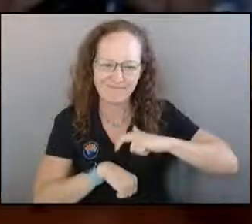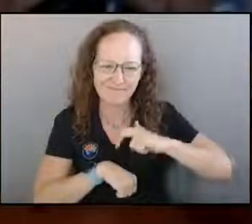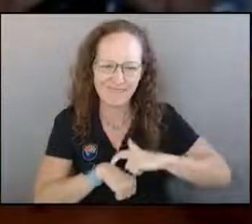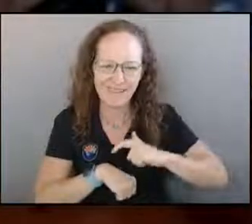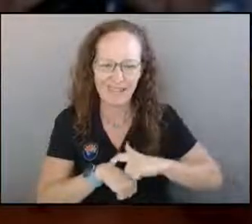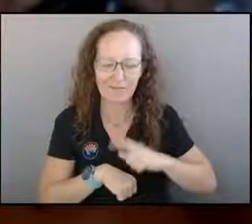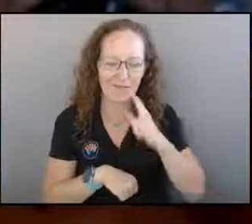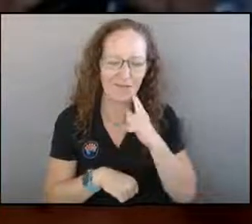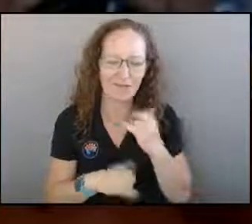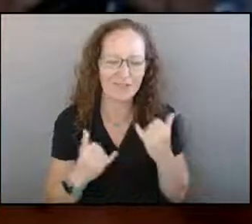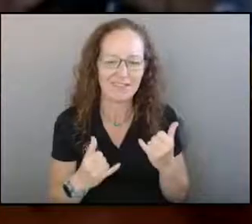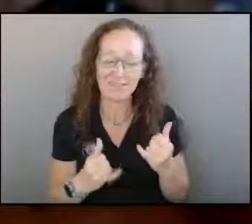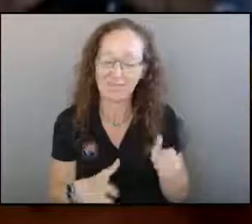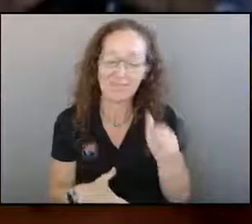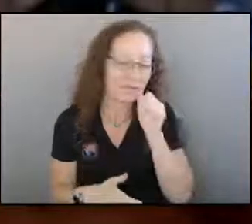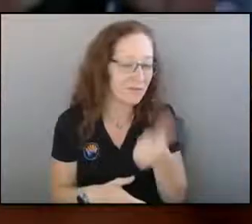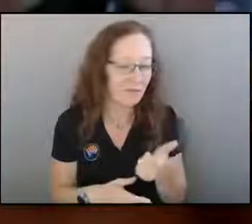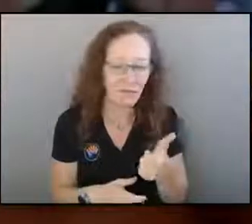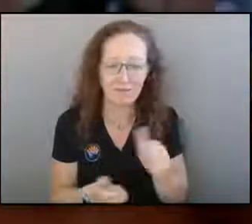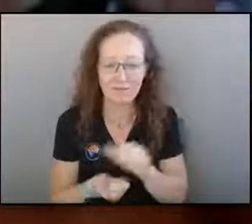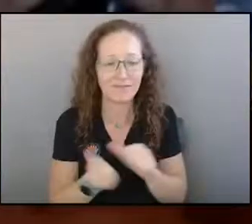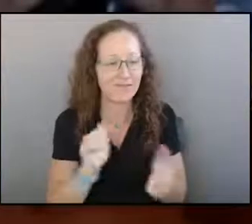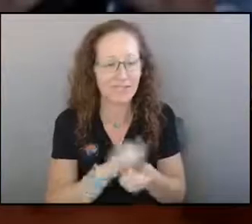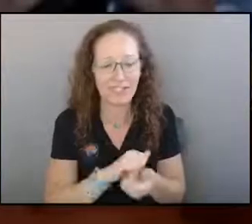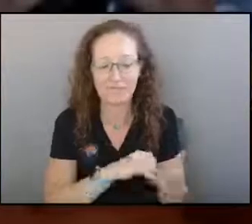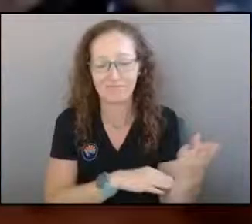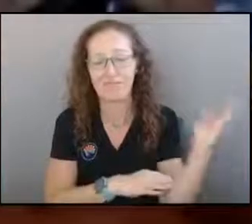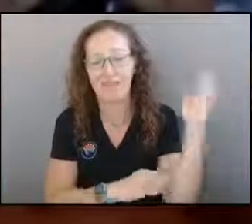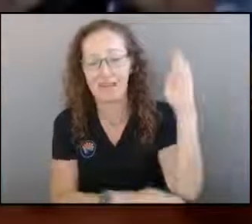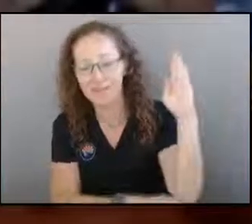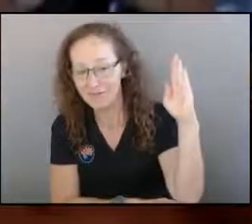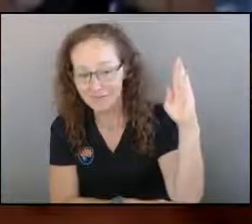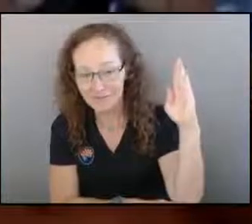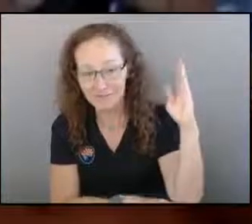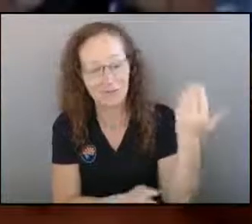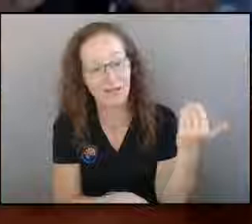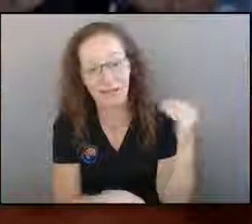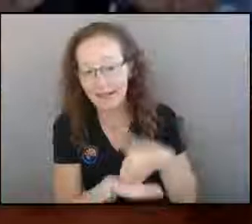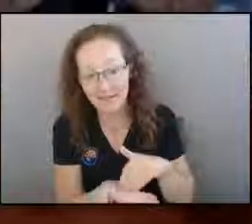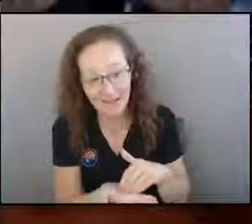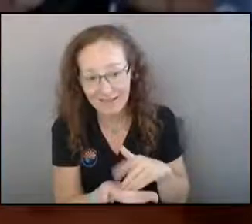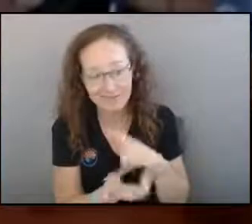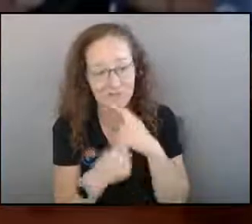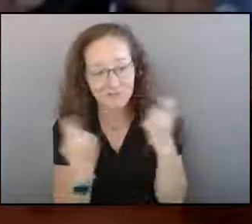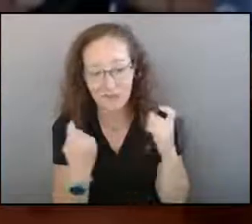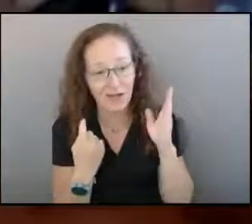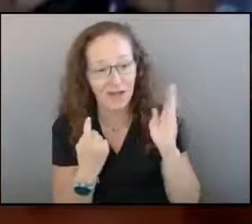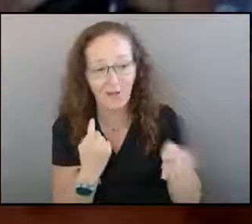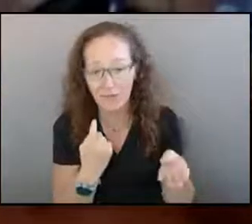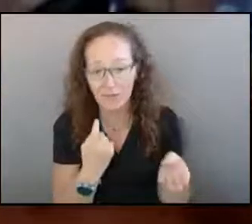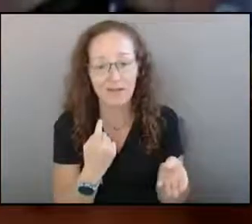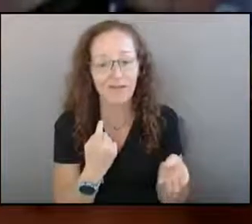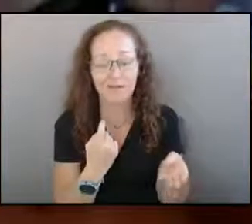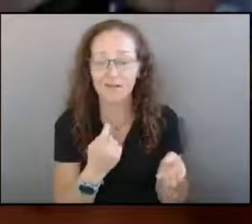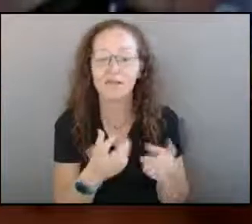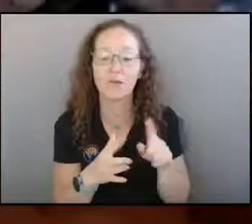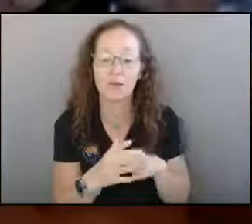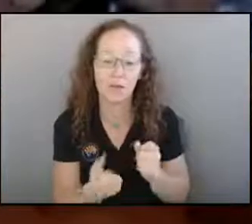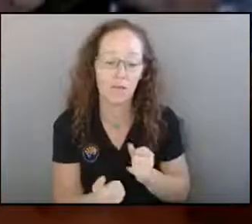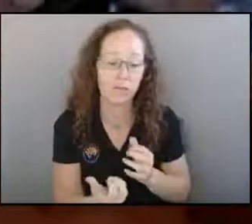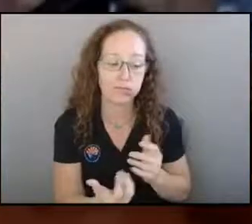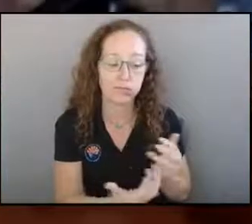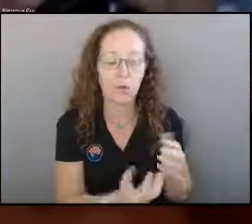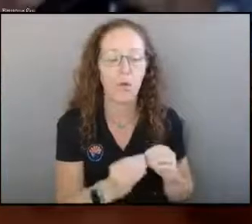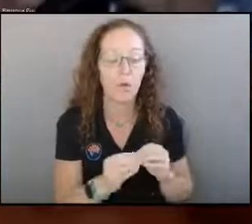So tomorrow, by midday, those fuels will be available again, and we'll start to see that movement again, or more active